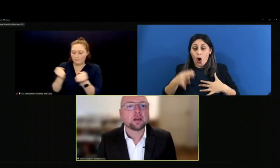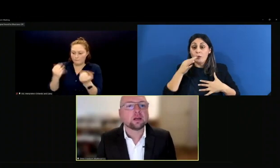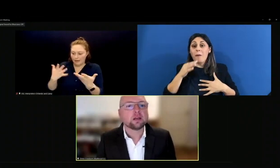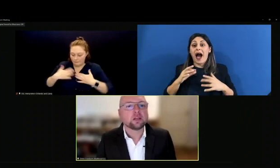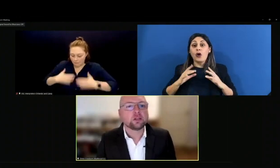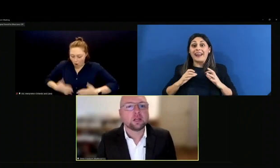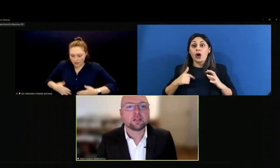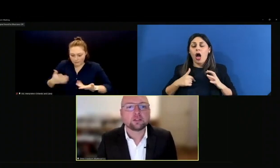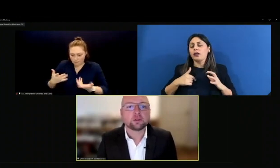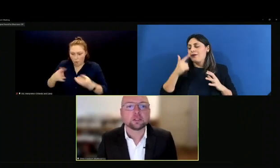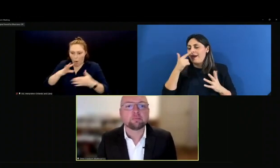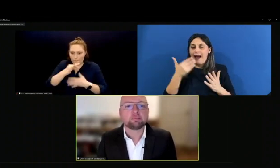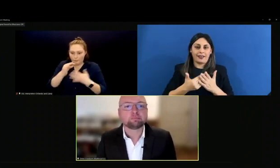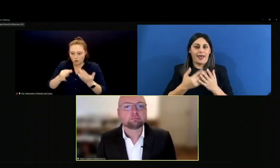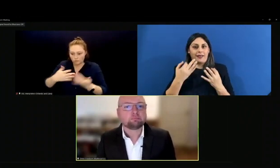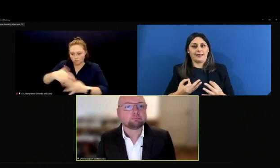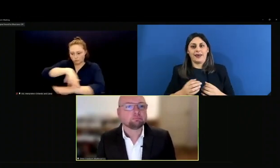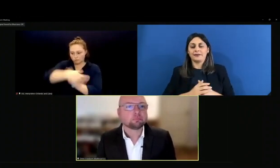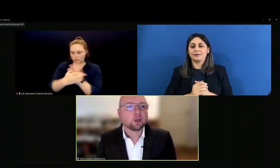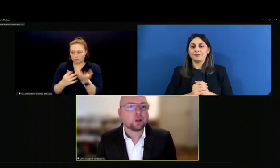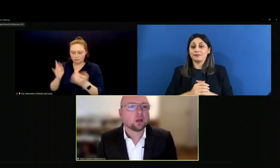body is uniquely suited.